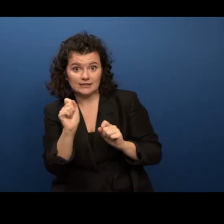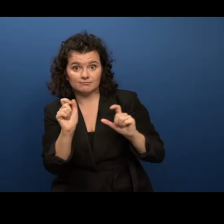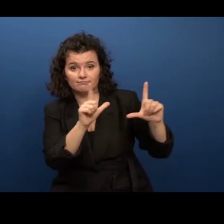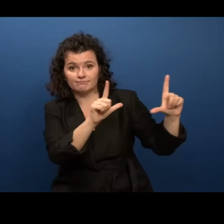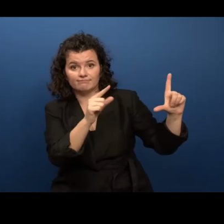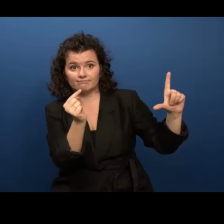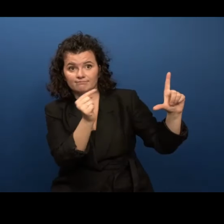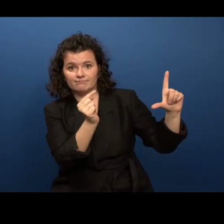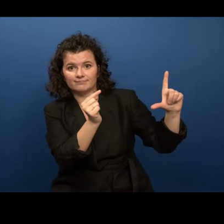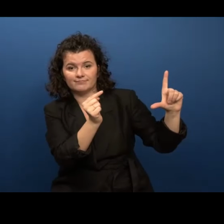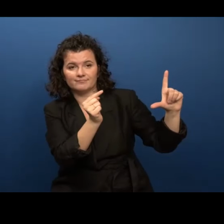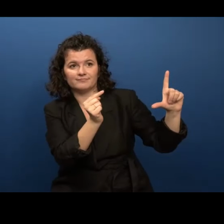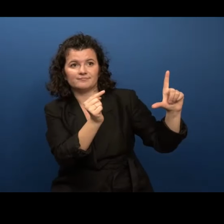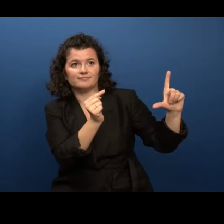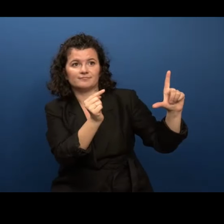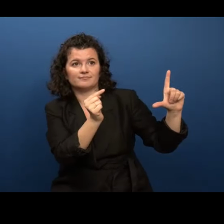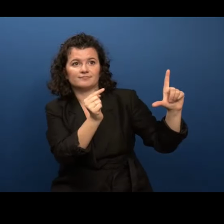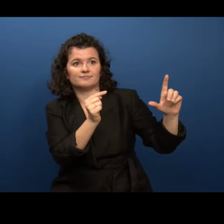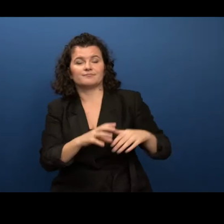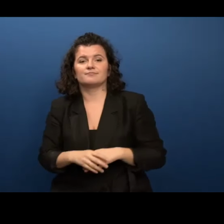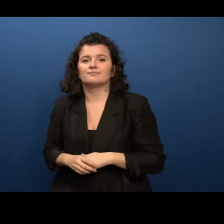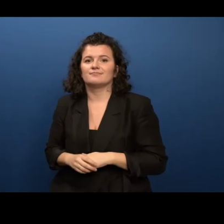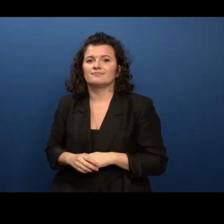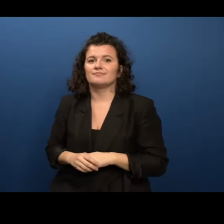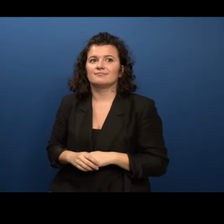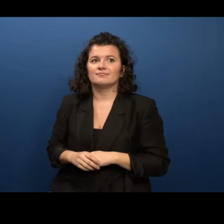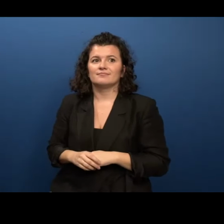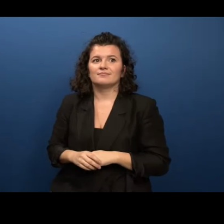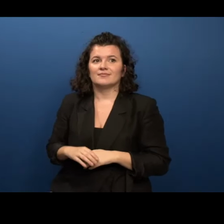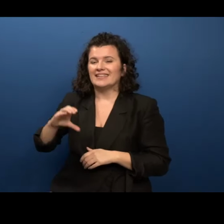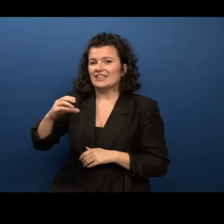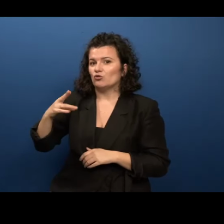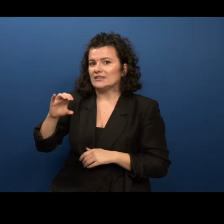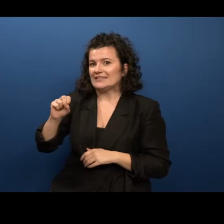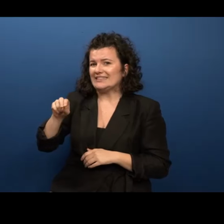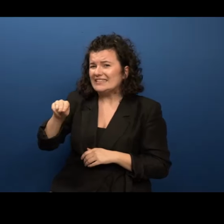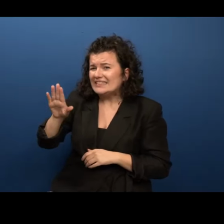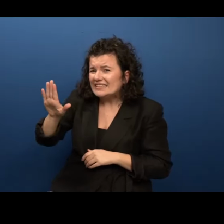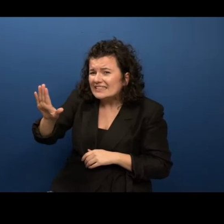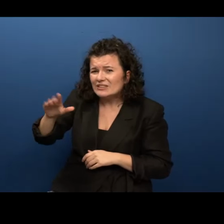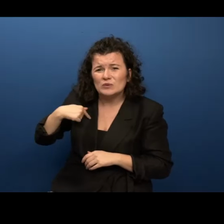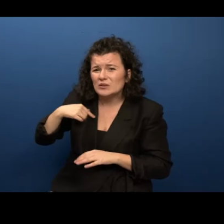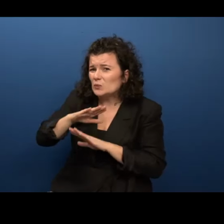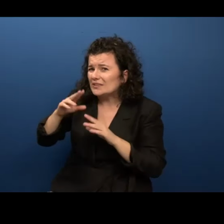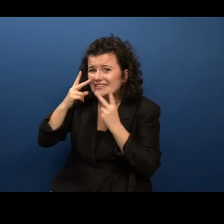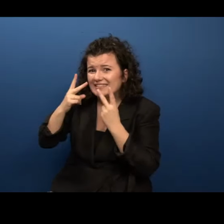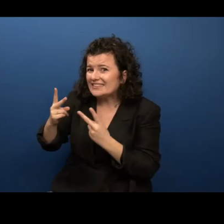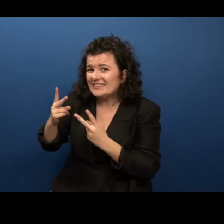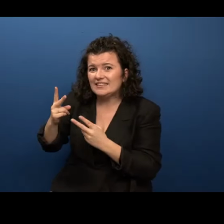table and the screen. Yeah. Christine, sorry to interrupt you. We can't see your slides yet. Have you shared them?